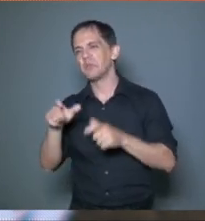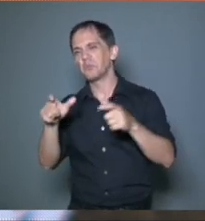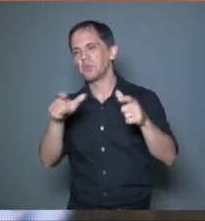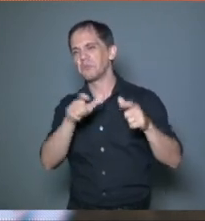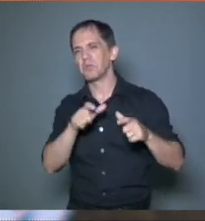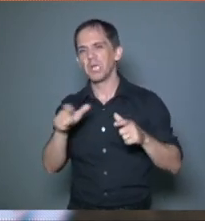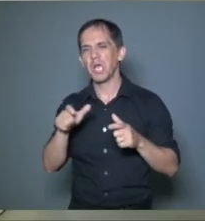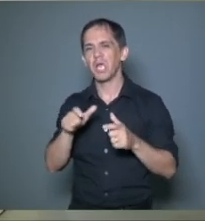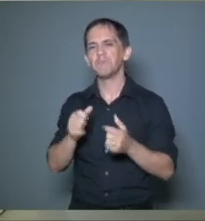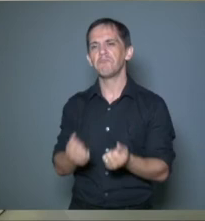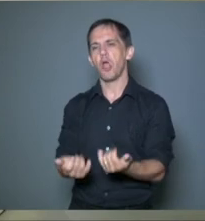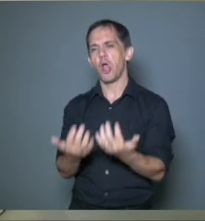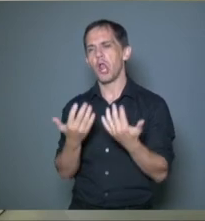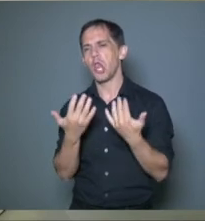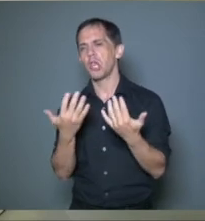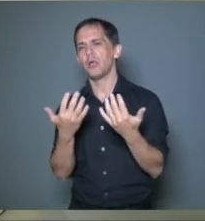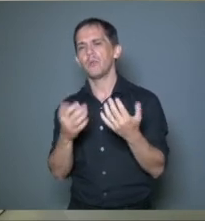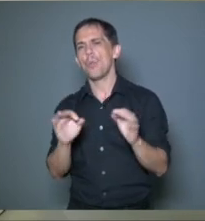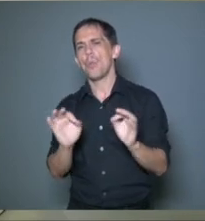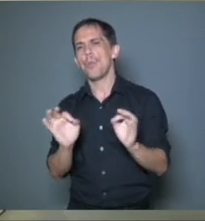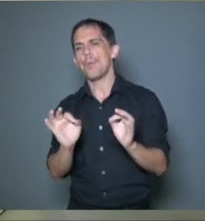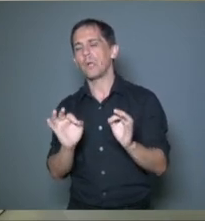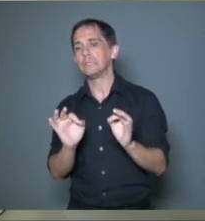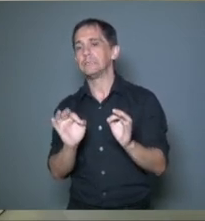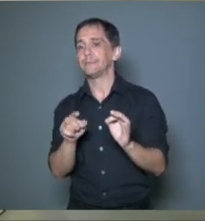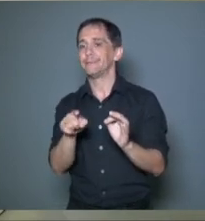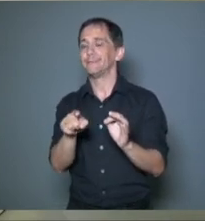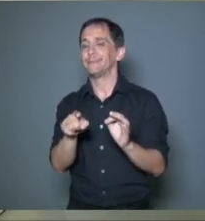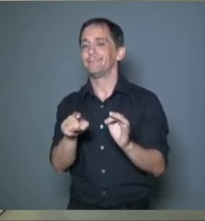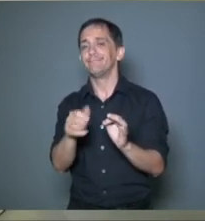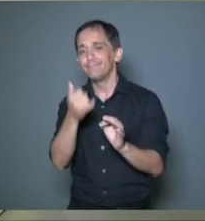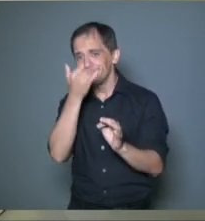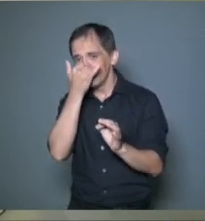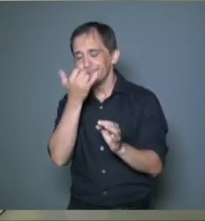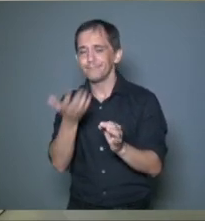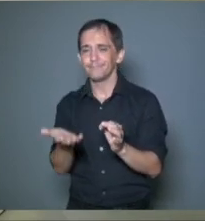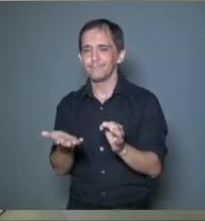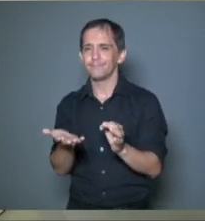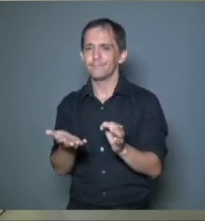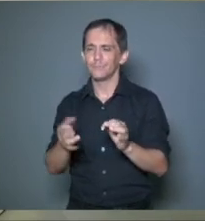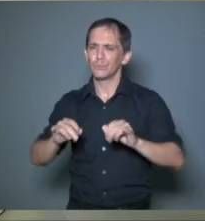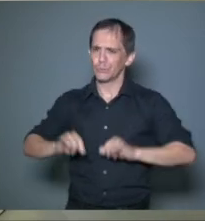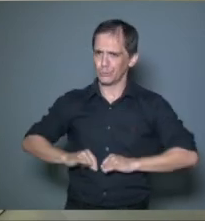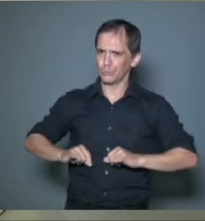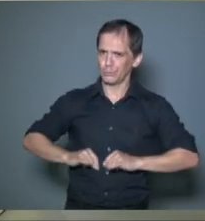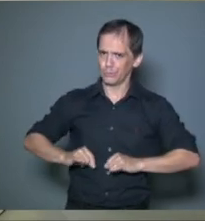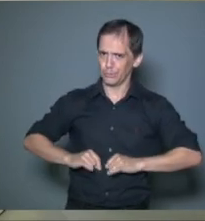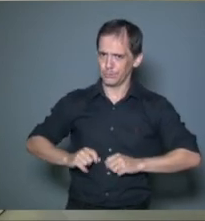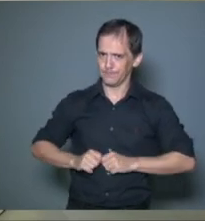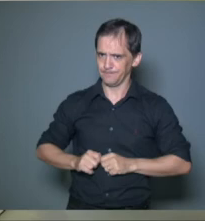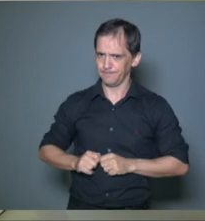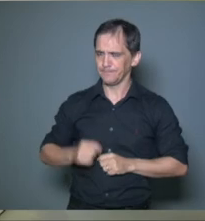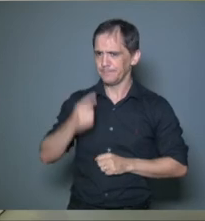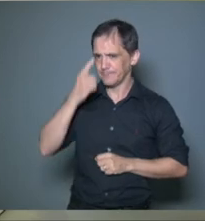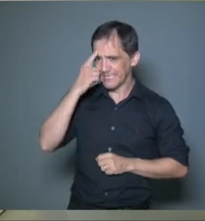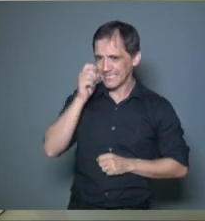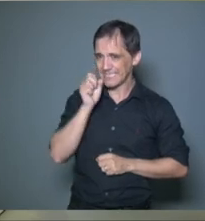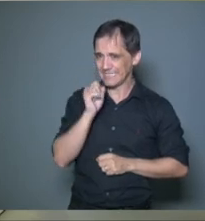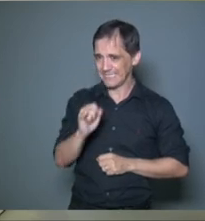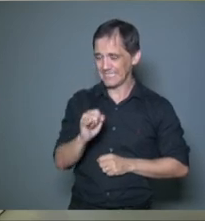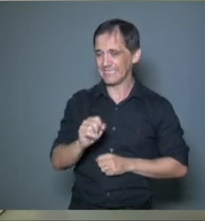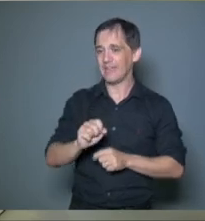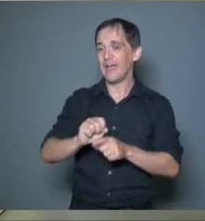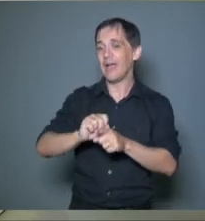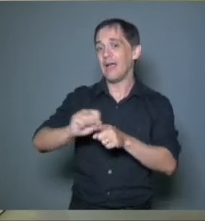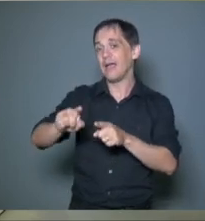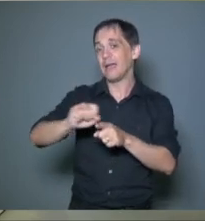areas, not so productive areas, because in a moment of crisis, that's the area that suffers the most. If you